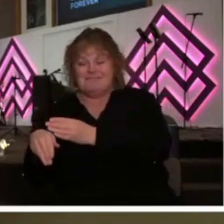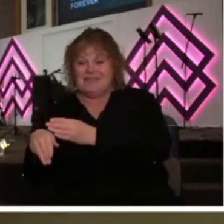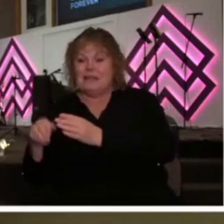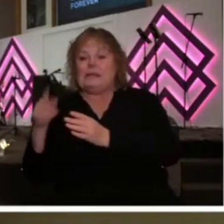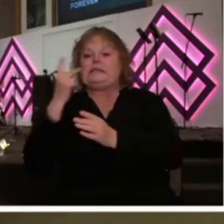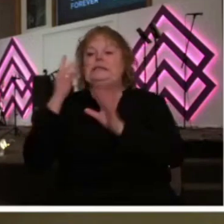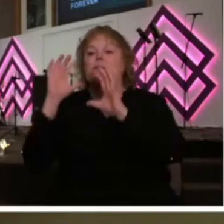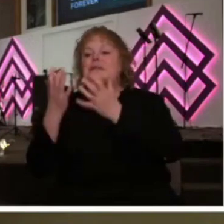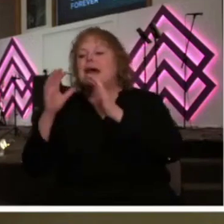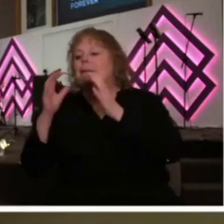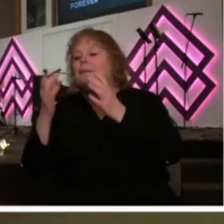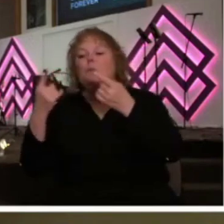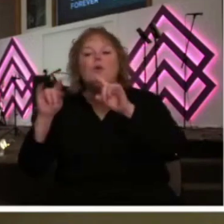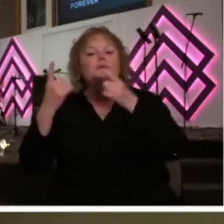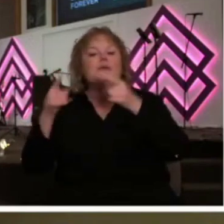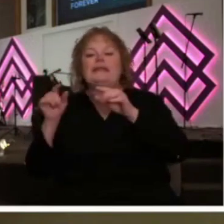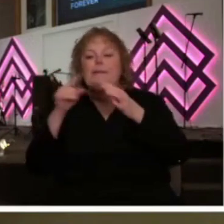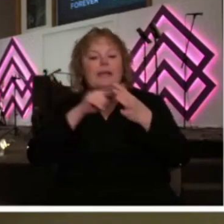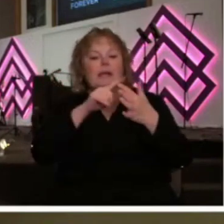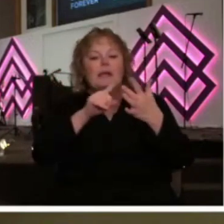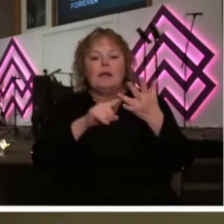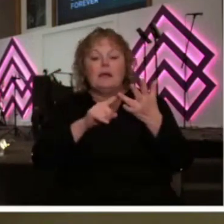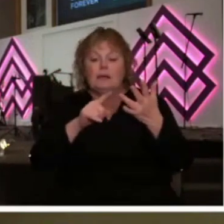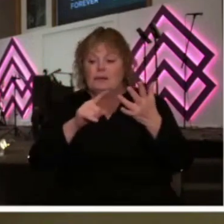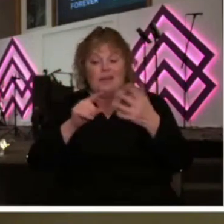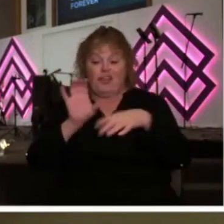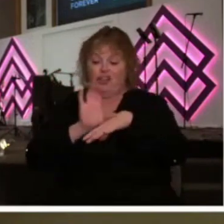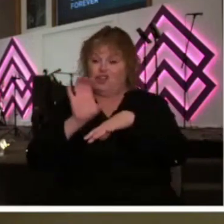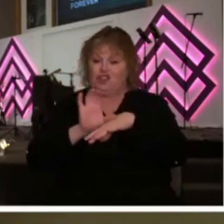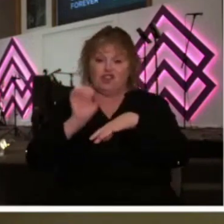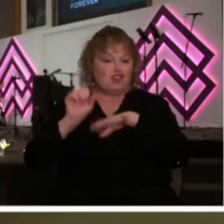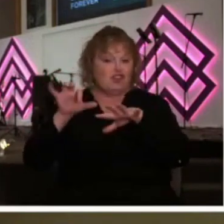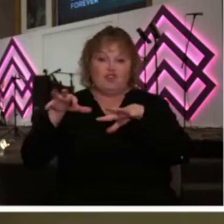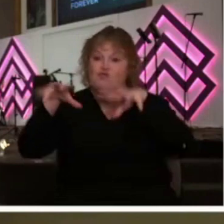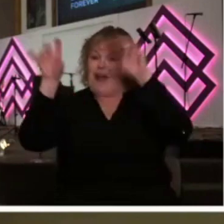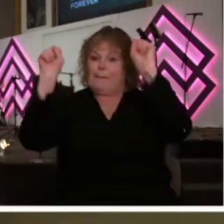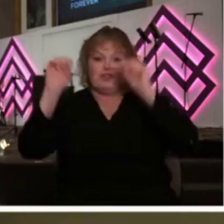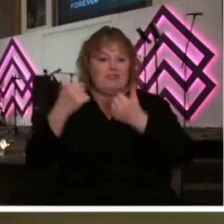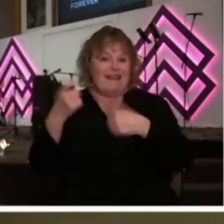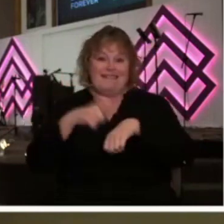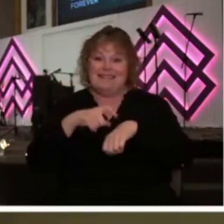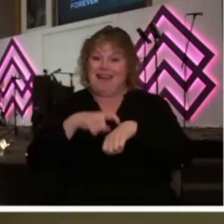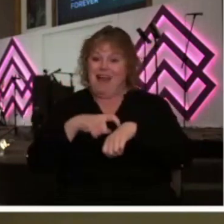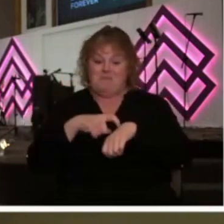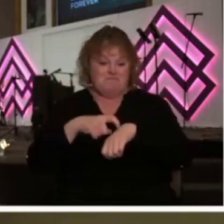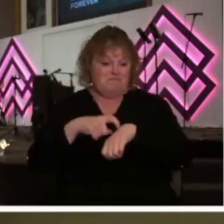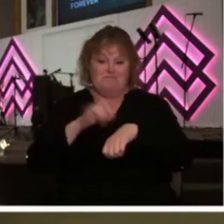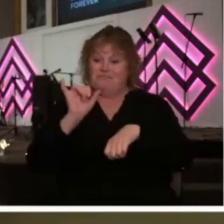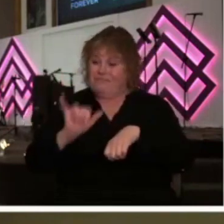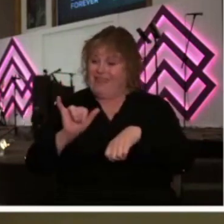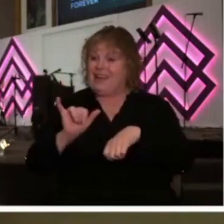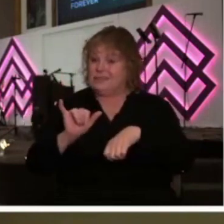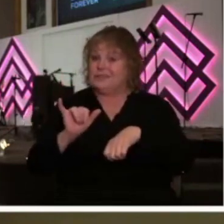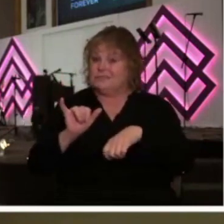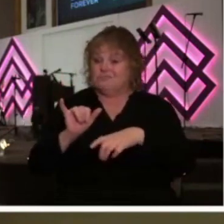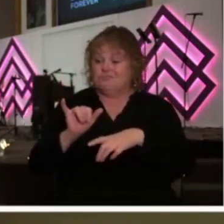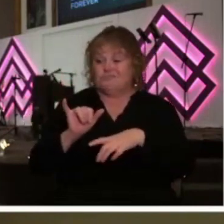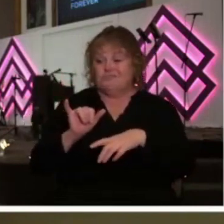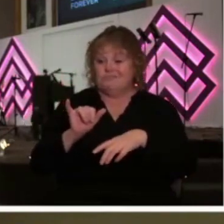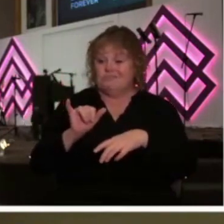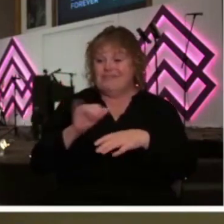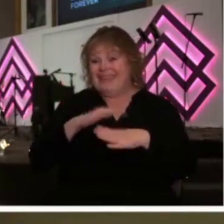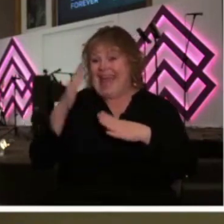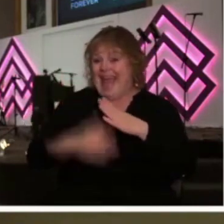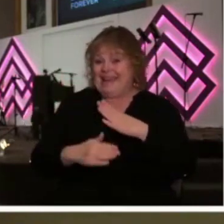what's going on, the rapture of the church could take place at any point. We're that close to what I believe is the end of this age and